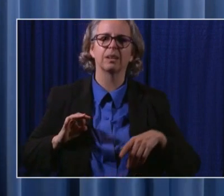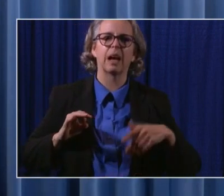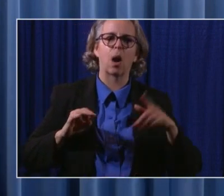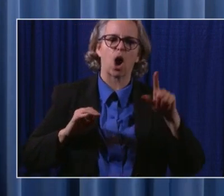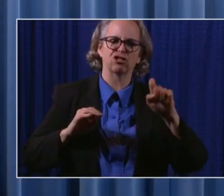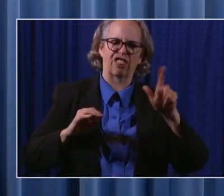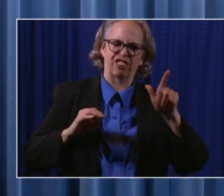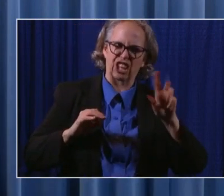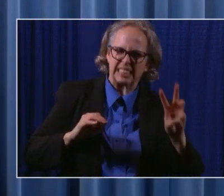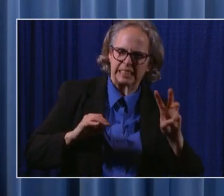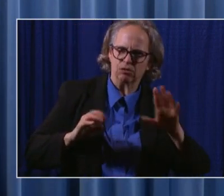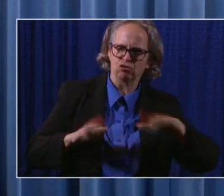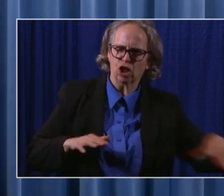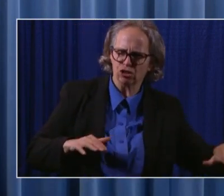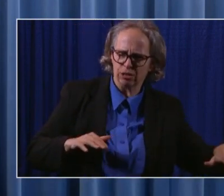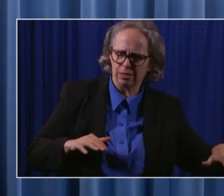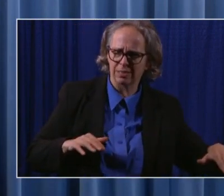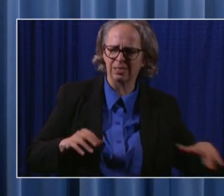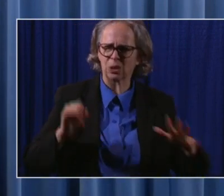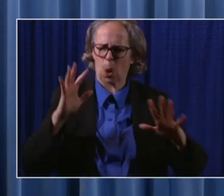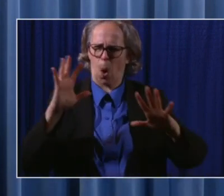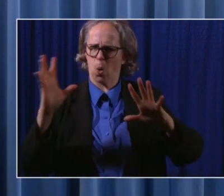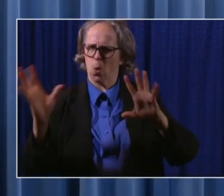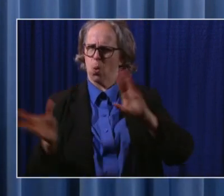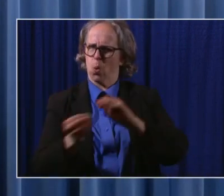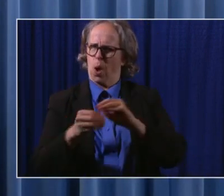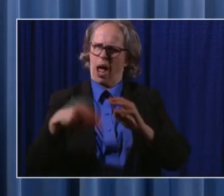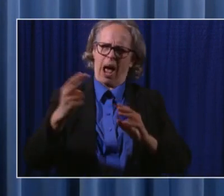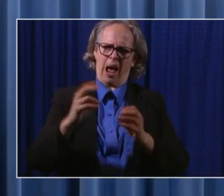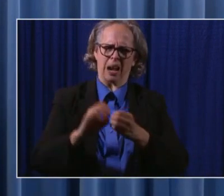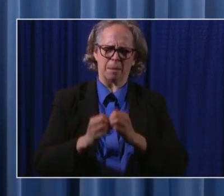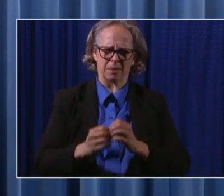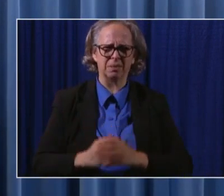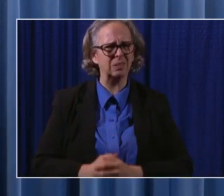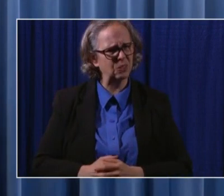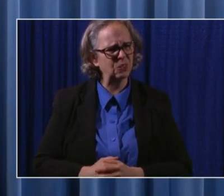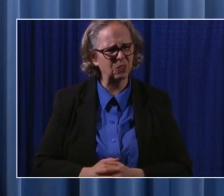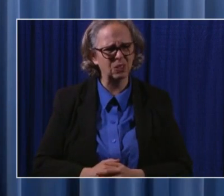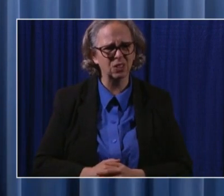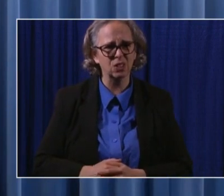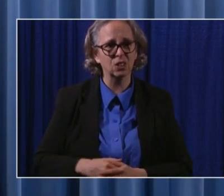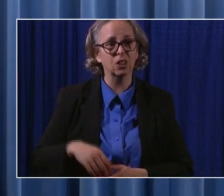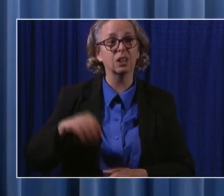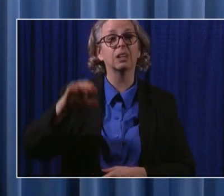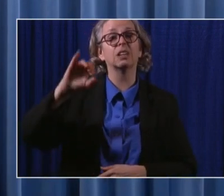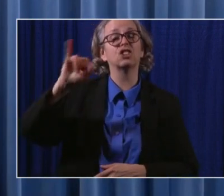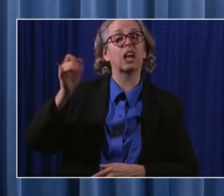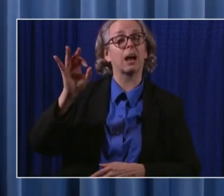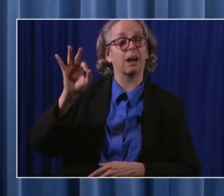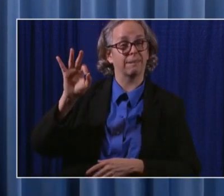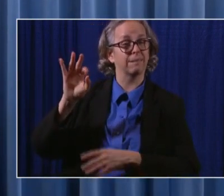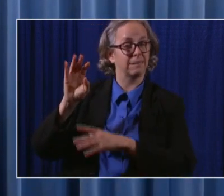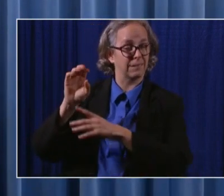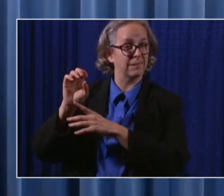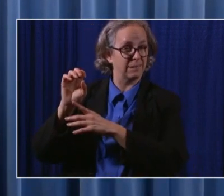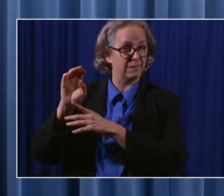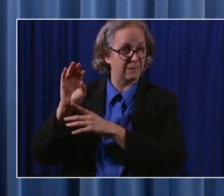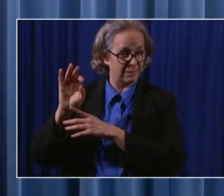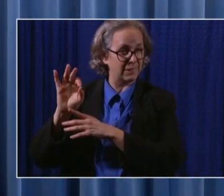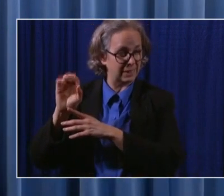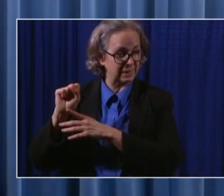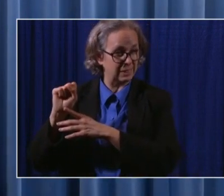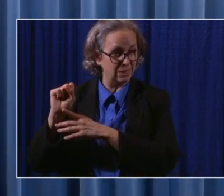Now, Jobs and Family Services went back and tried to determine, this is an imprecise